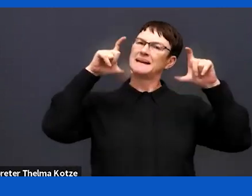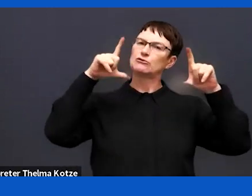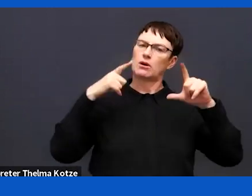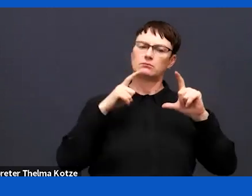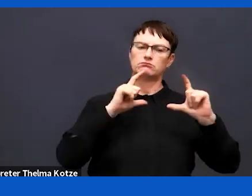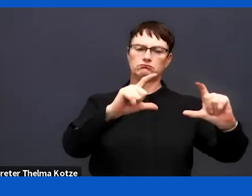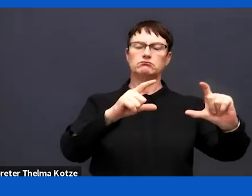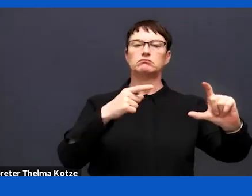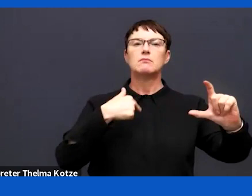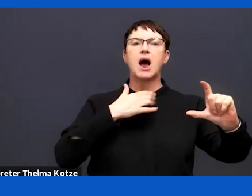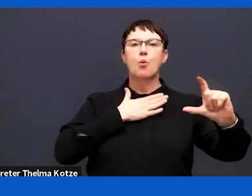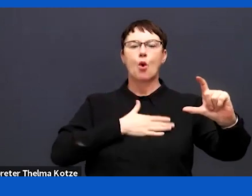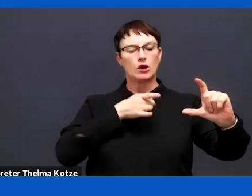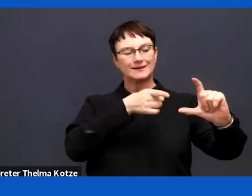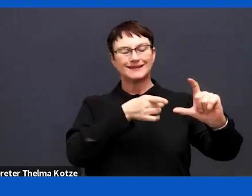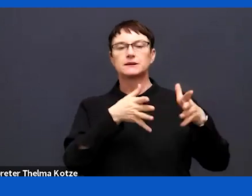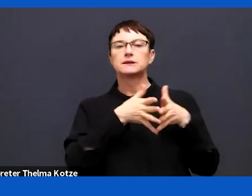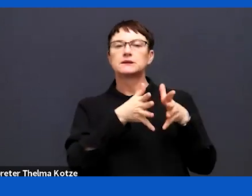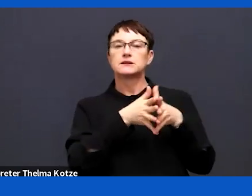get. If you want to know more,